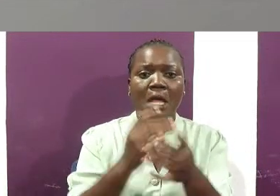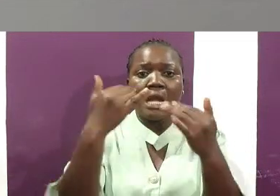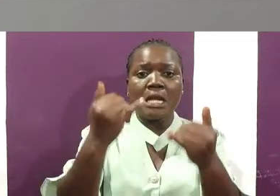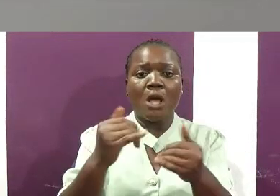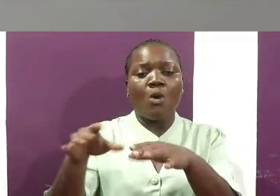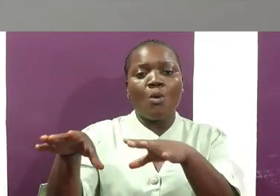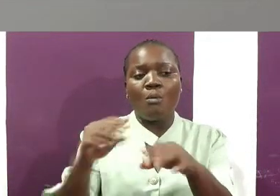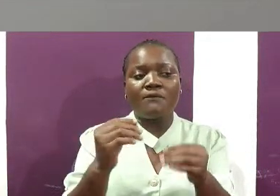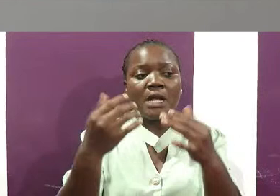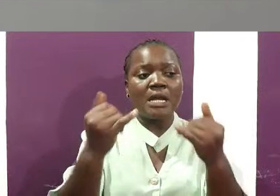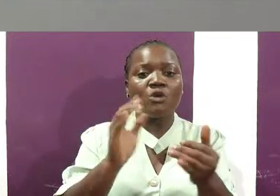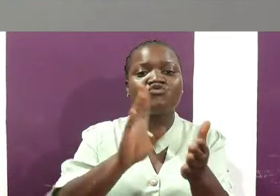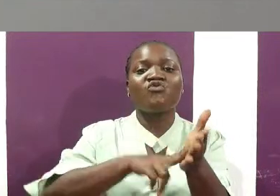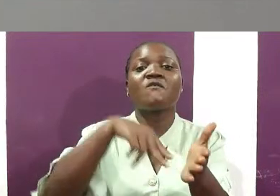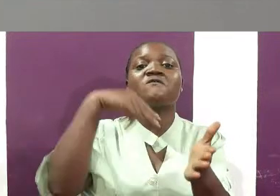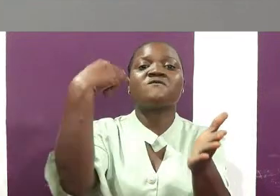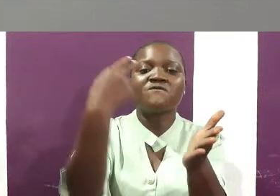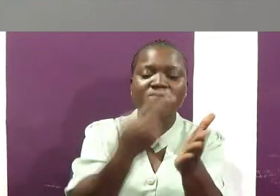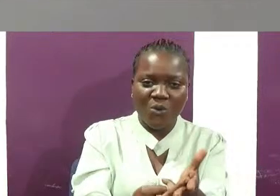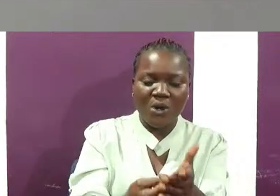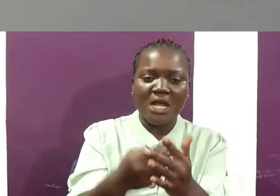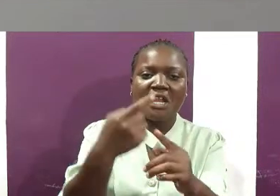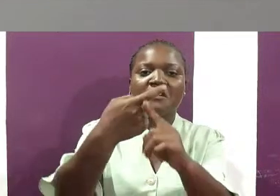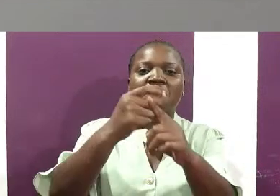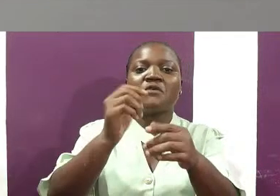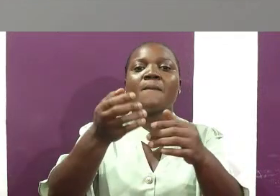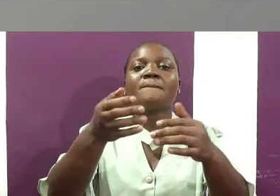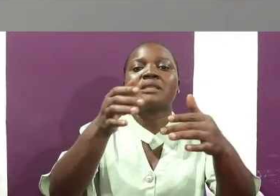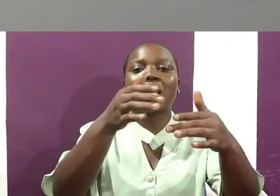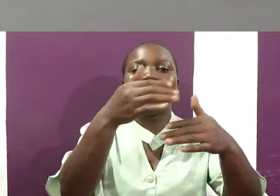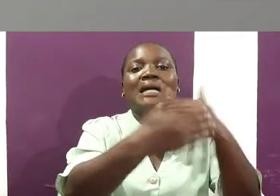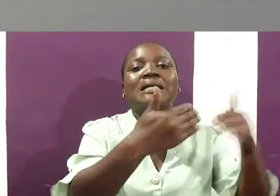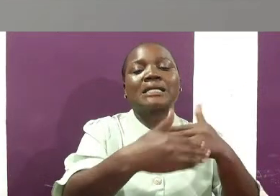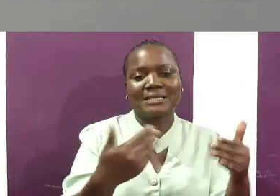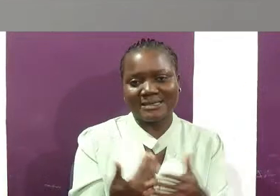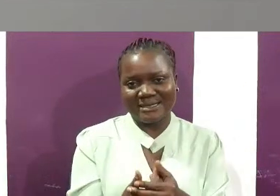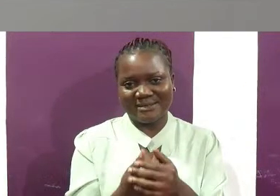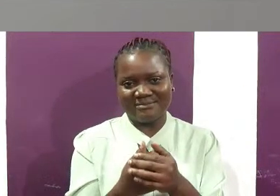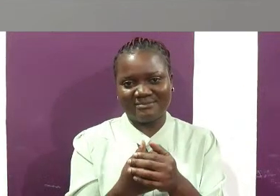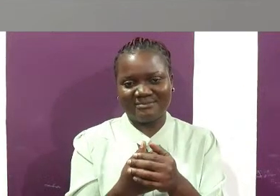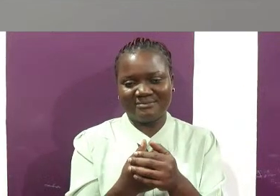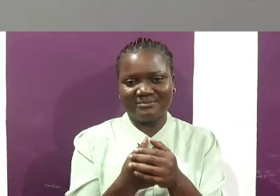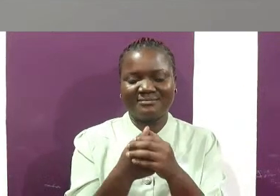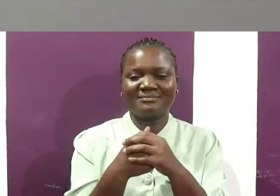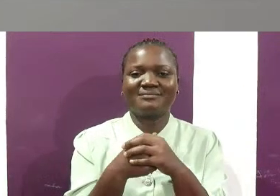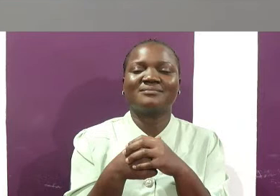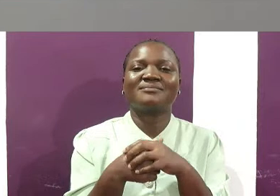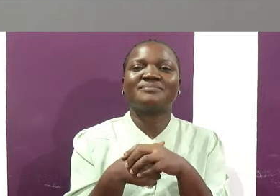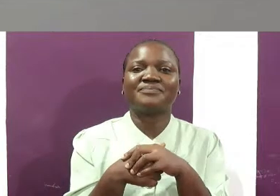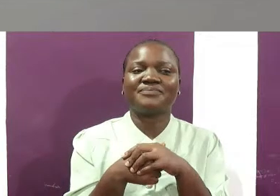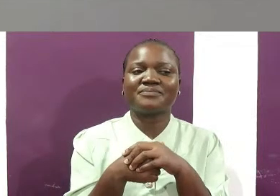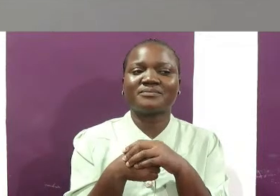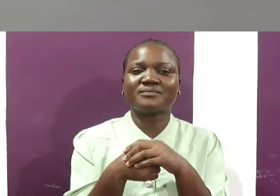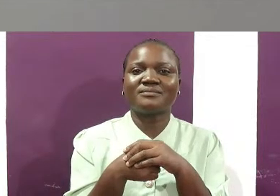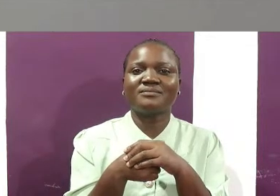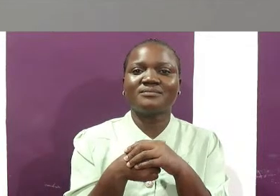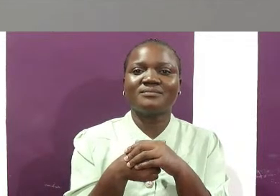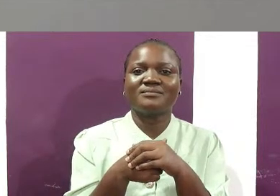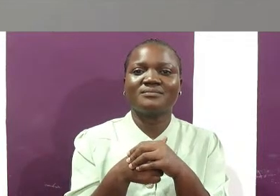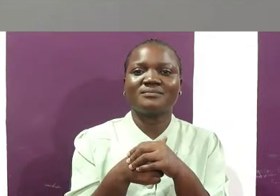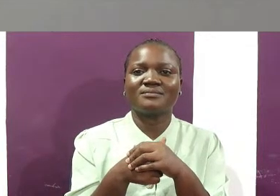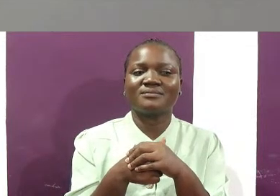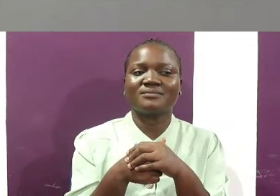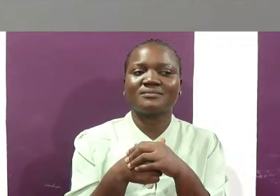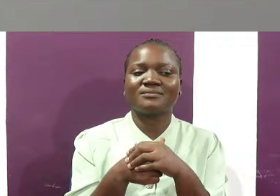He says in verse 1, "Stand fast, therefore, in the liberty by which Christ has made us free, and do not be entangled again with a yoke